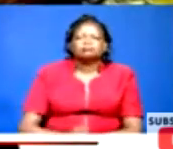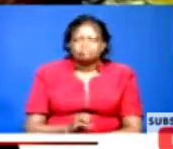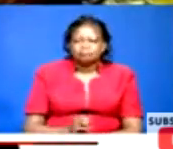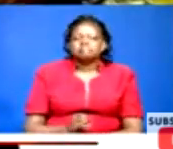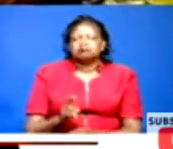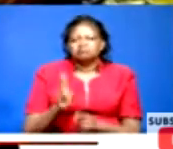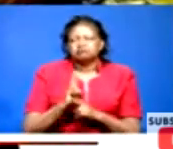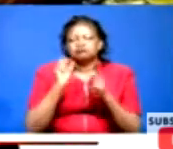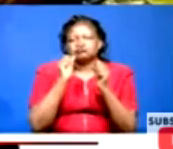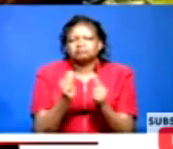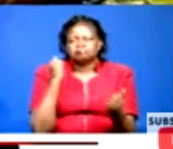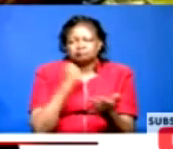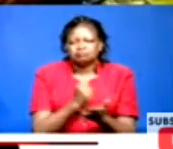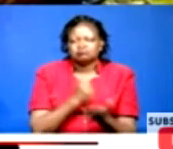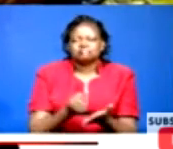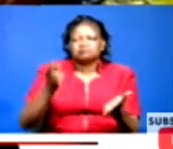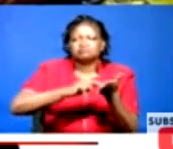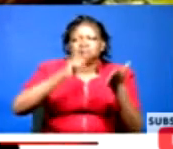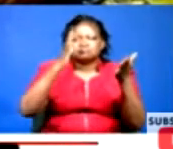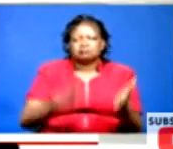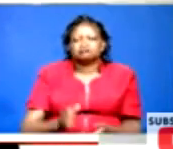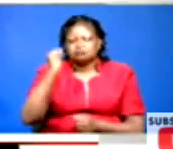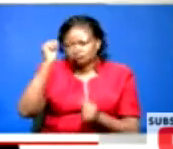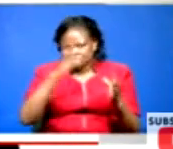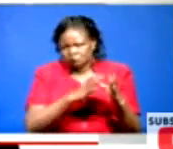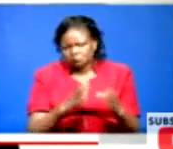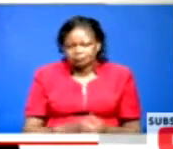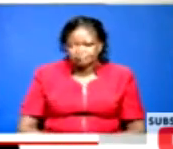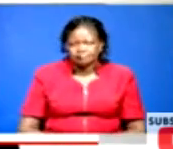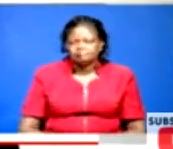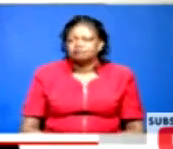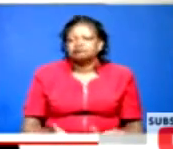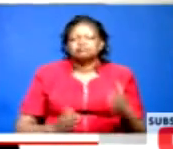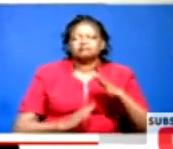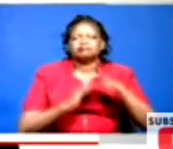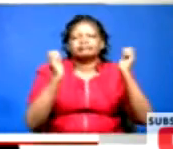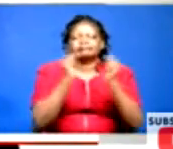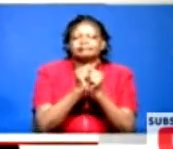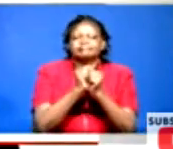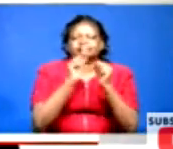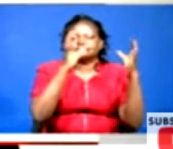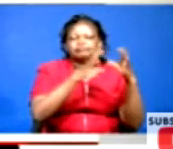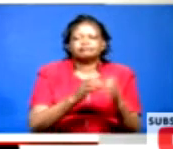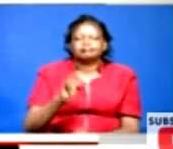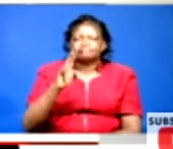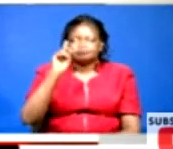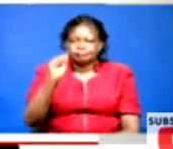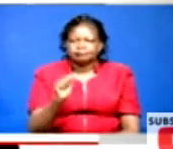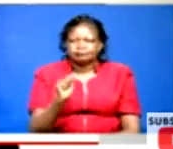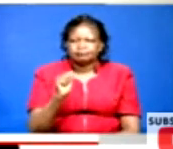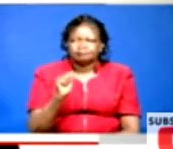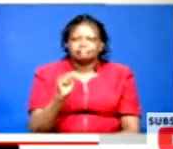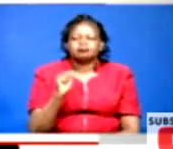utilized at the Office of the Registrar of Political Parties. In the top 10 parties, United Democratic Alliance